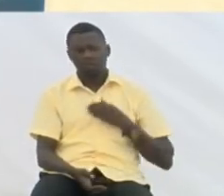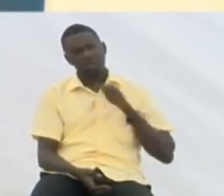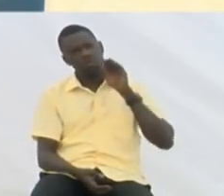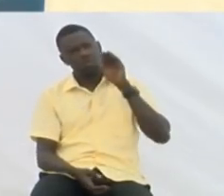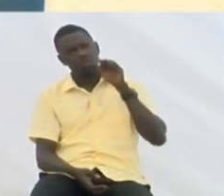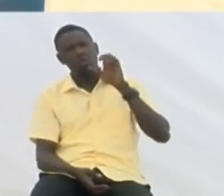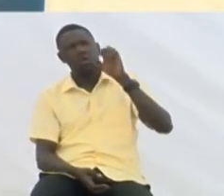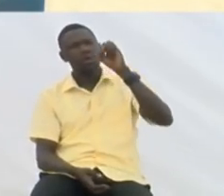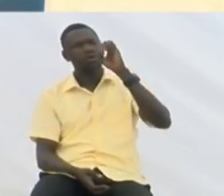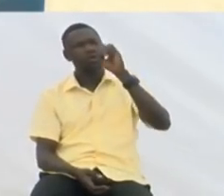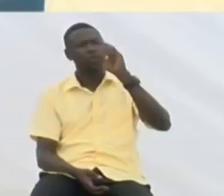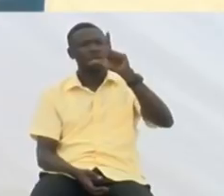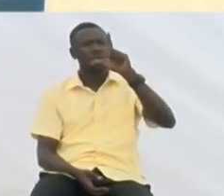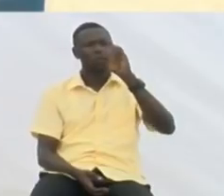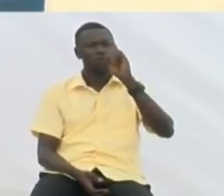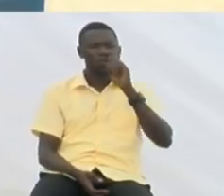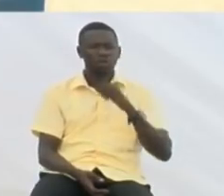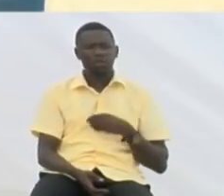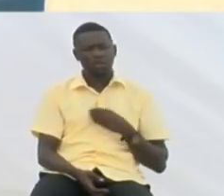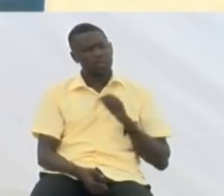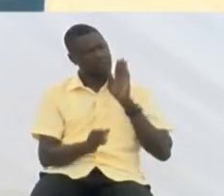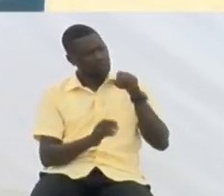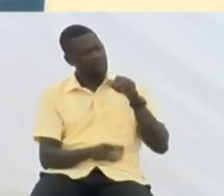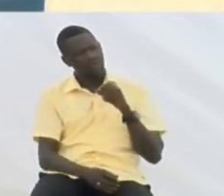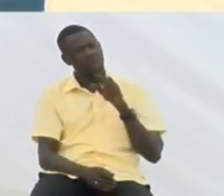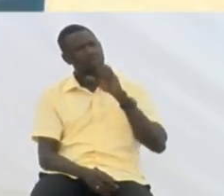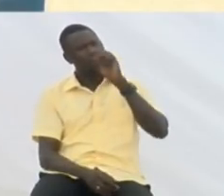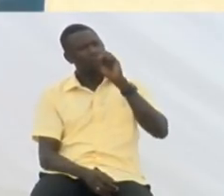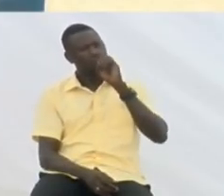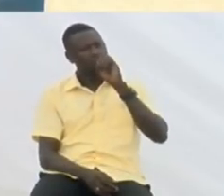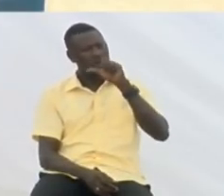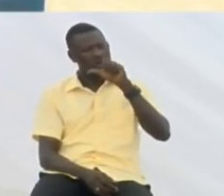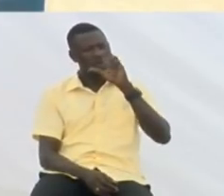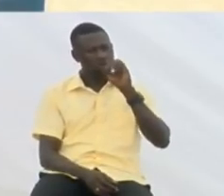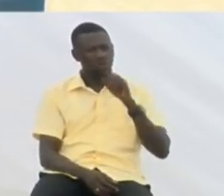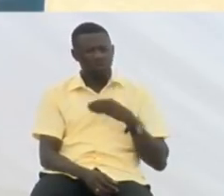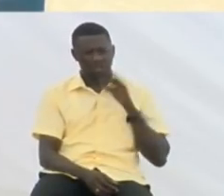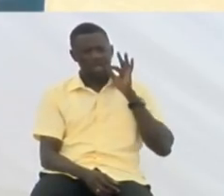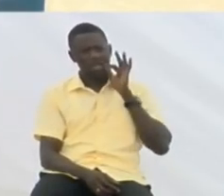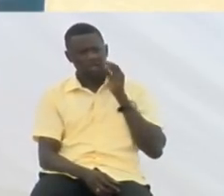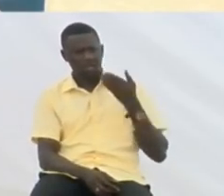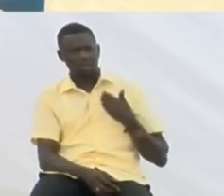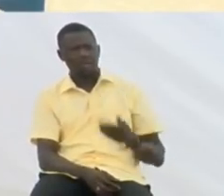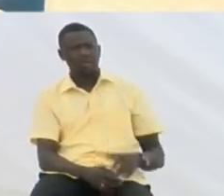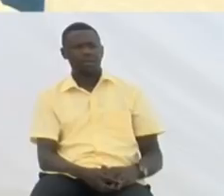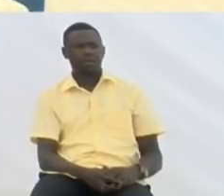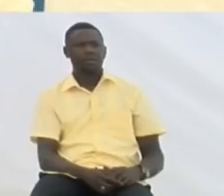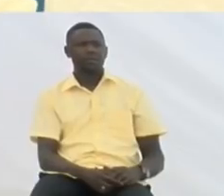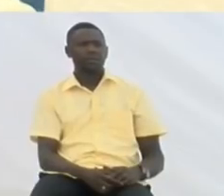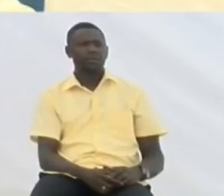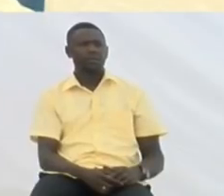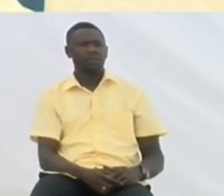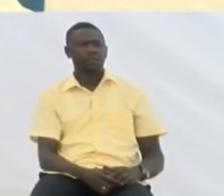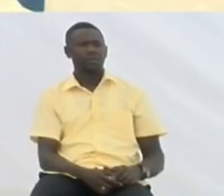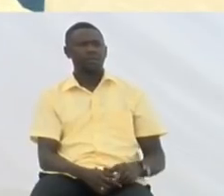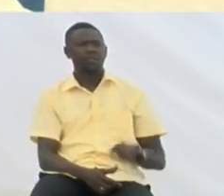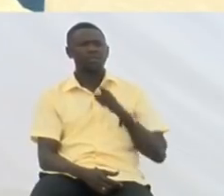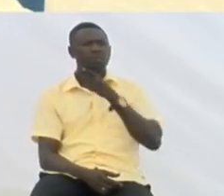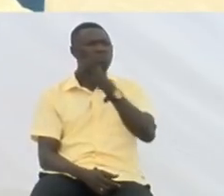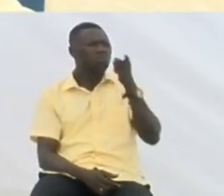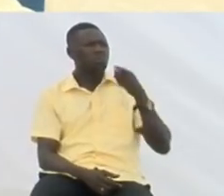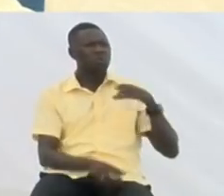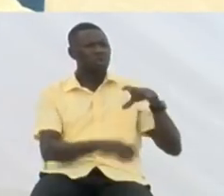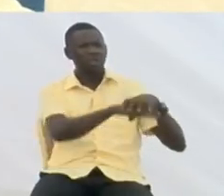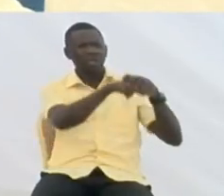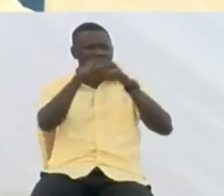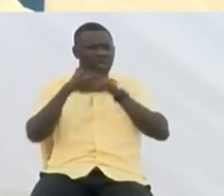I called Solo. Go Solo. I said Solo. Akona. He answered. Yeah. Gato nata mole mini sambana de